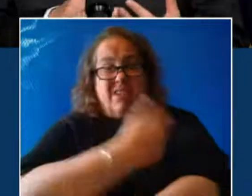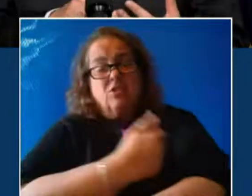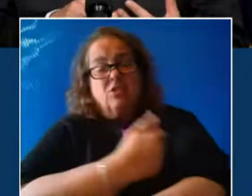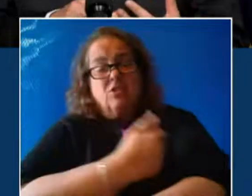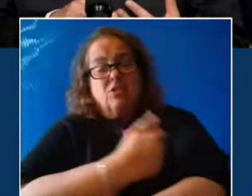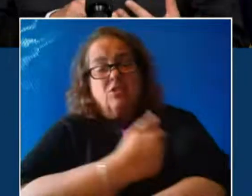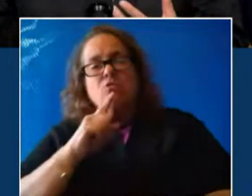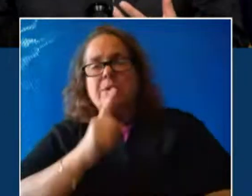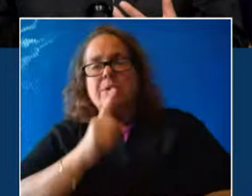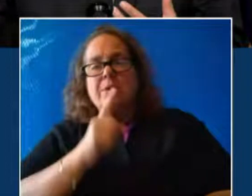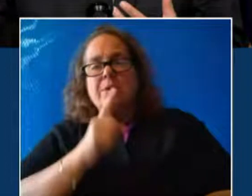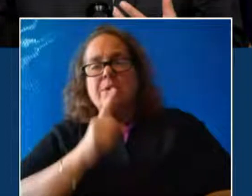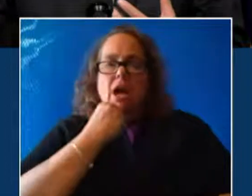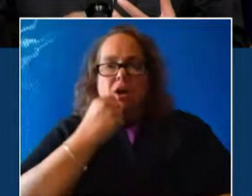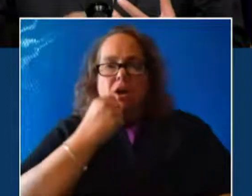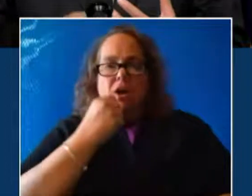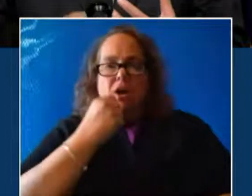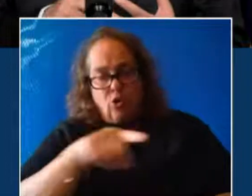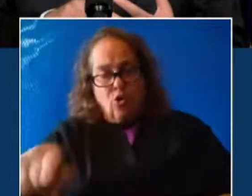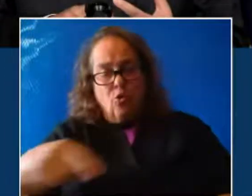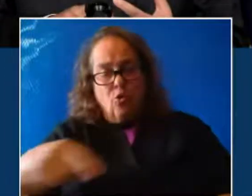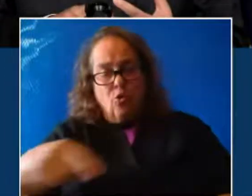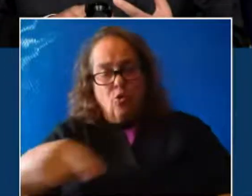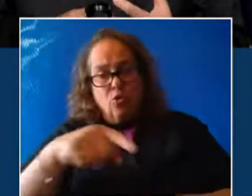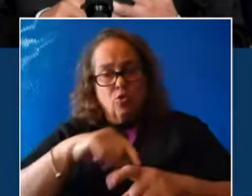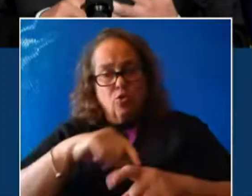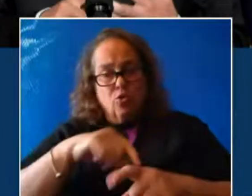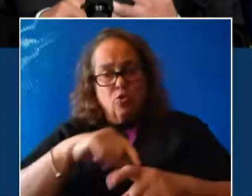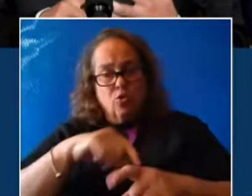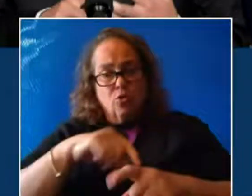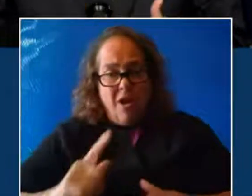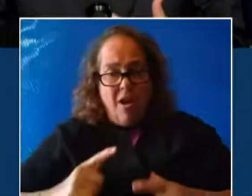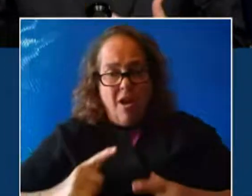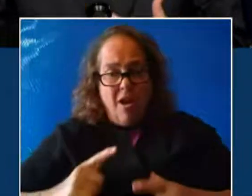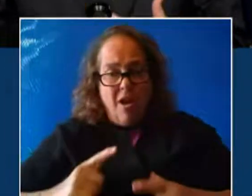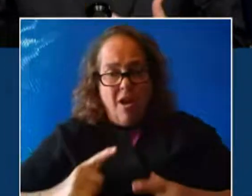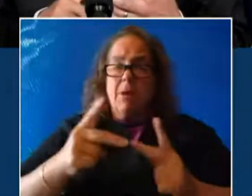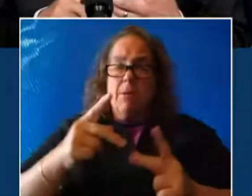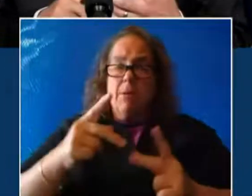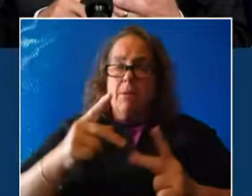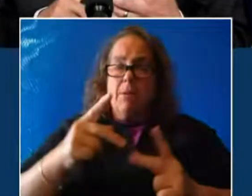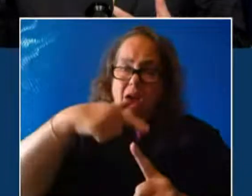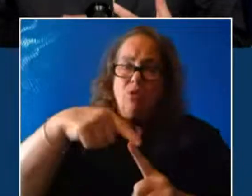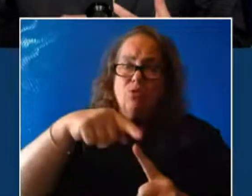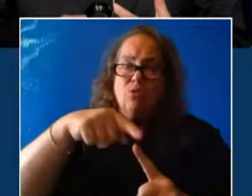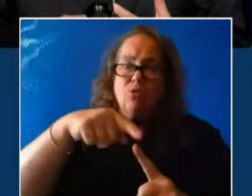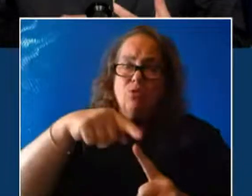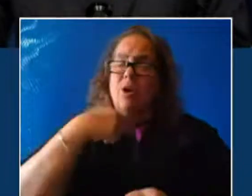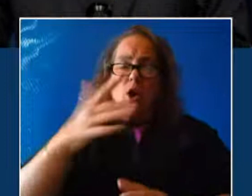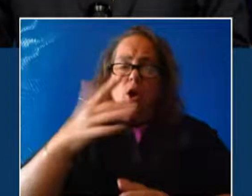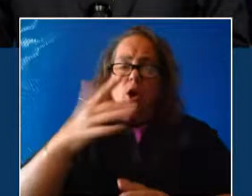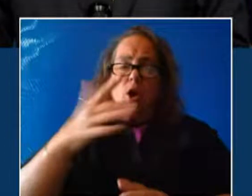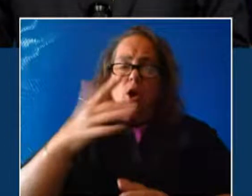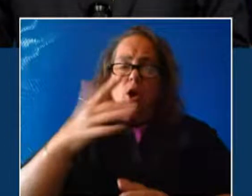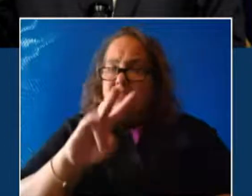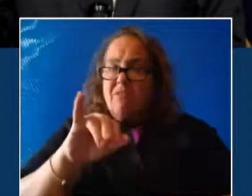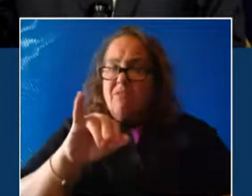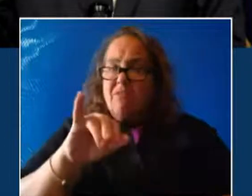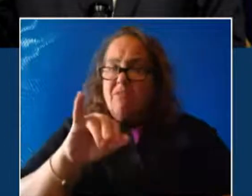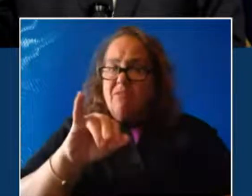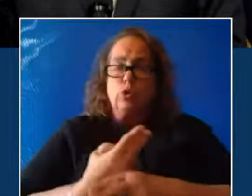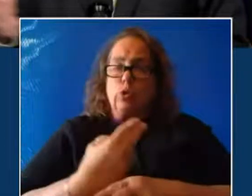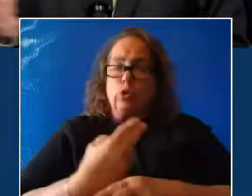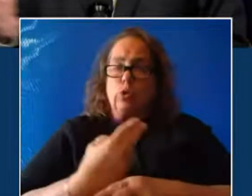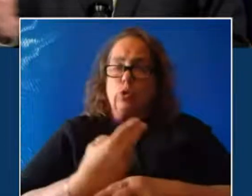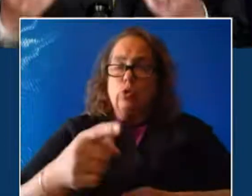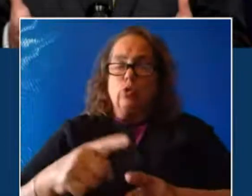life and those around you, and we don't want this virus to use you to develop a strain that can then go get somebody else that's